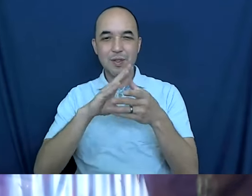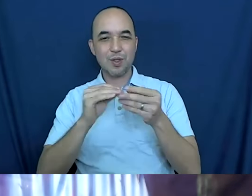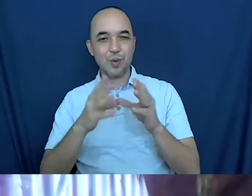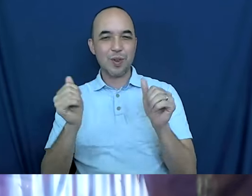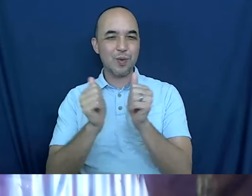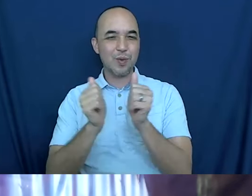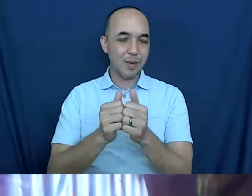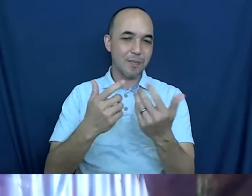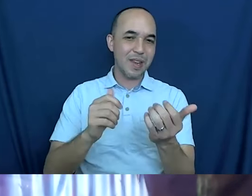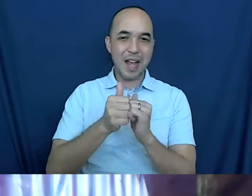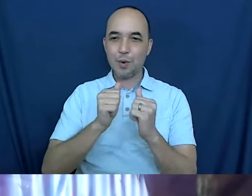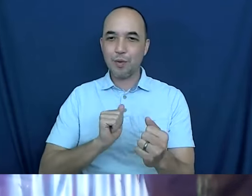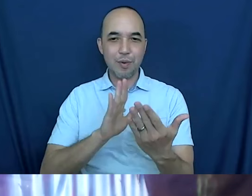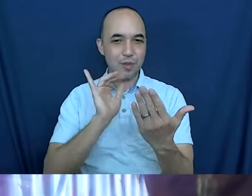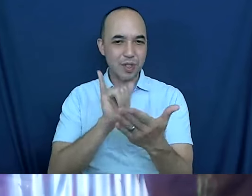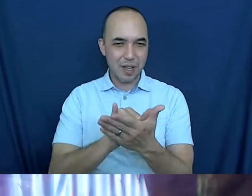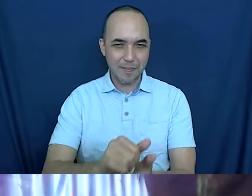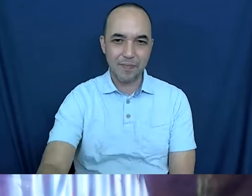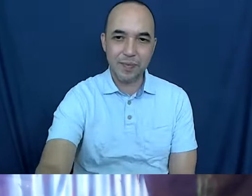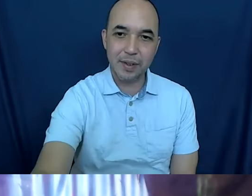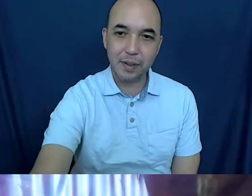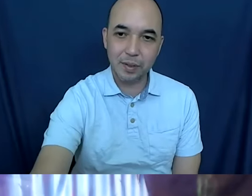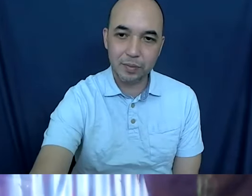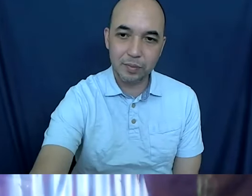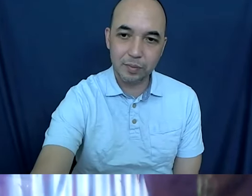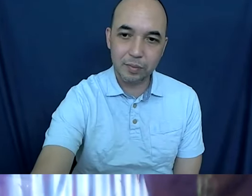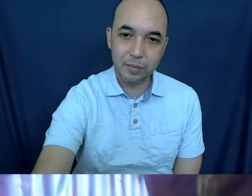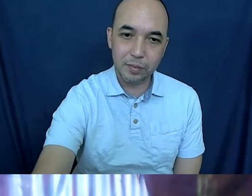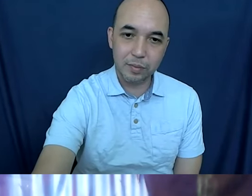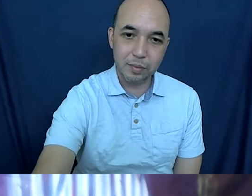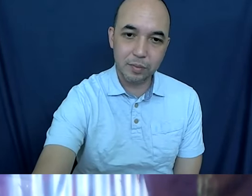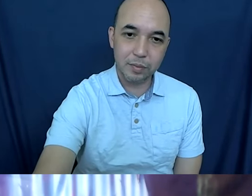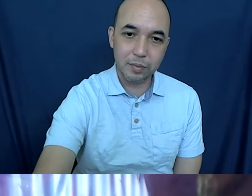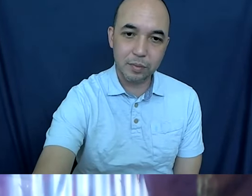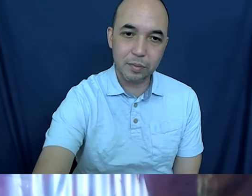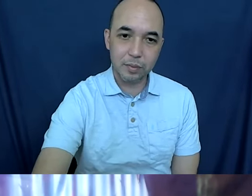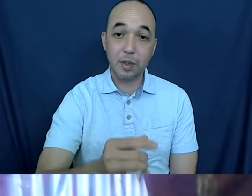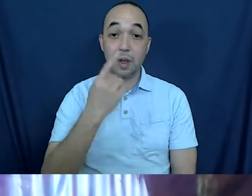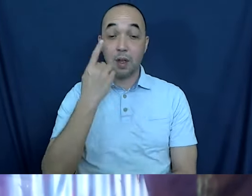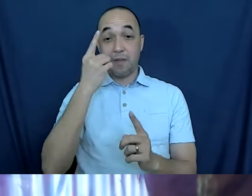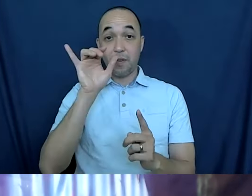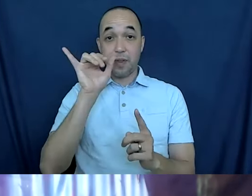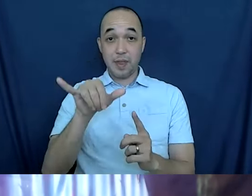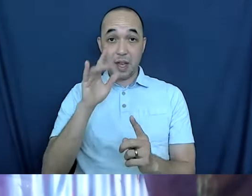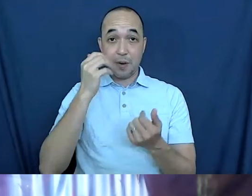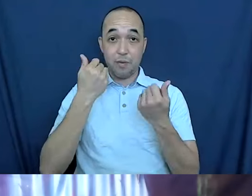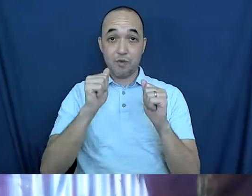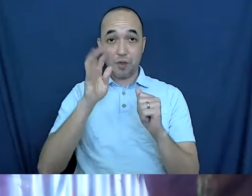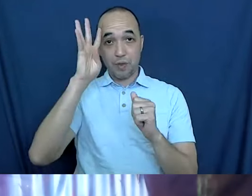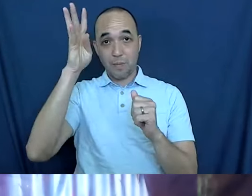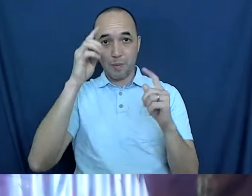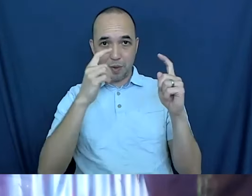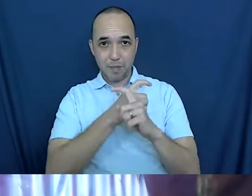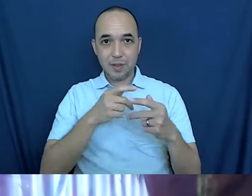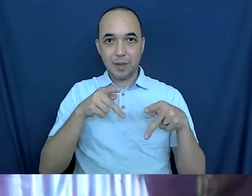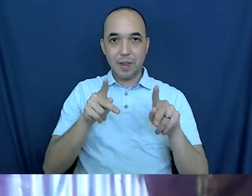that? So for something like that, I would absolutely try and think of a puzzle that allows them both to use